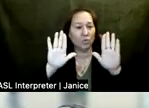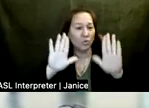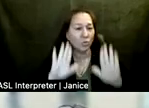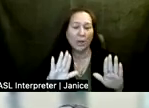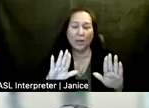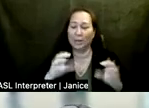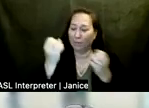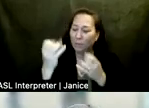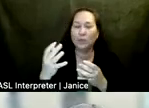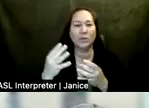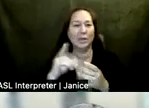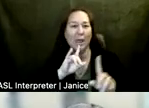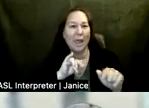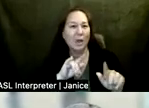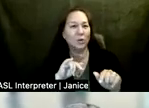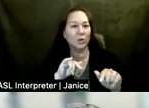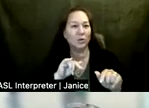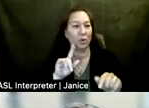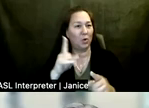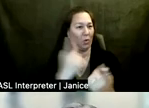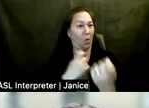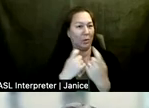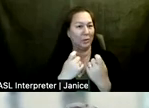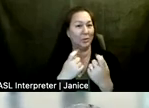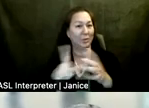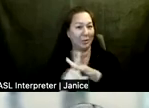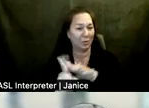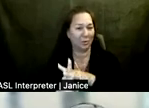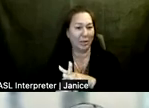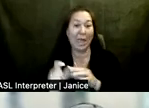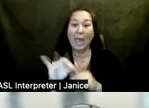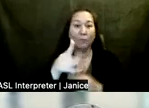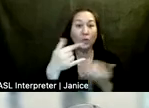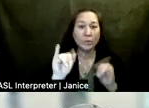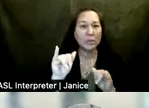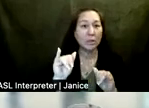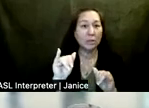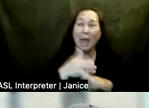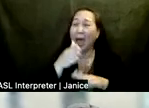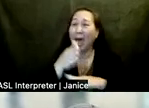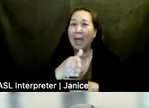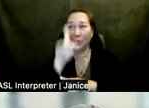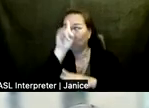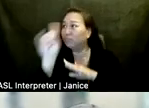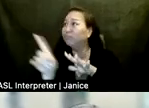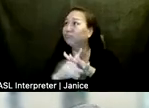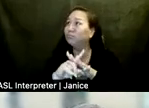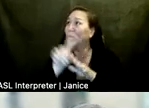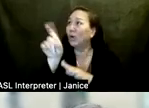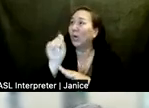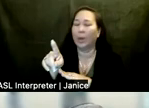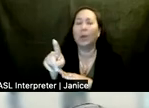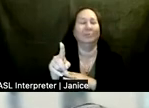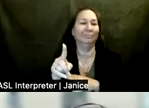that came in. For folks who still maybe have questions afterwards, please feel free to contact